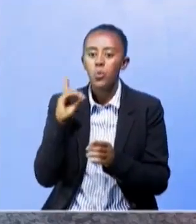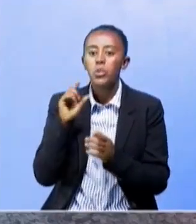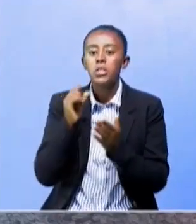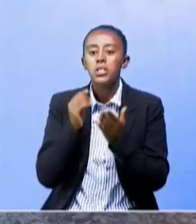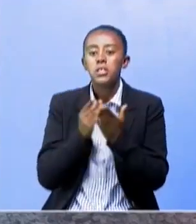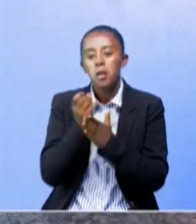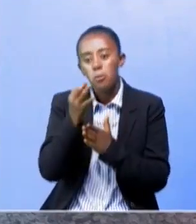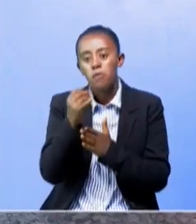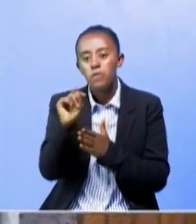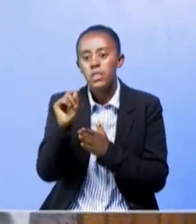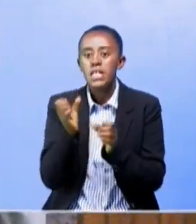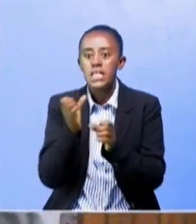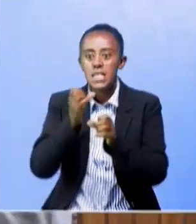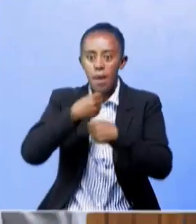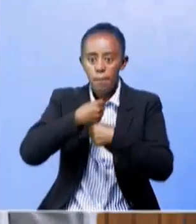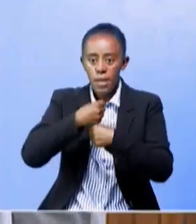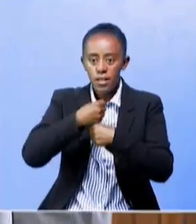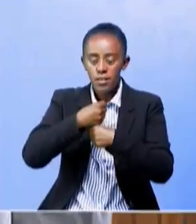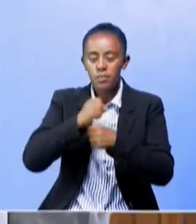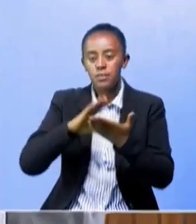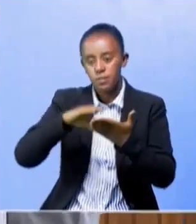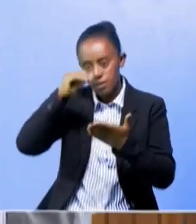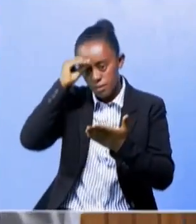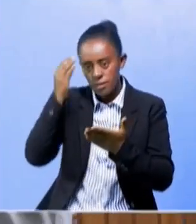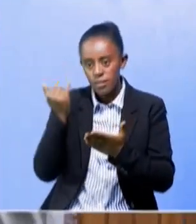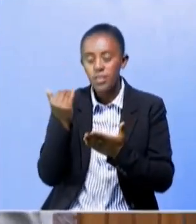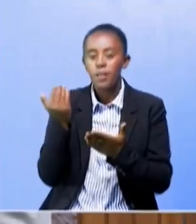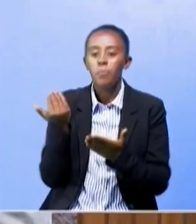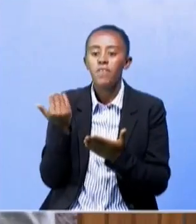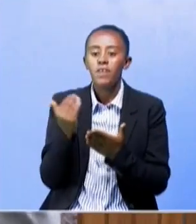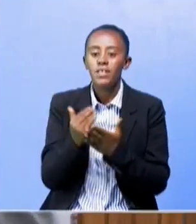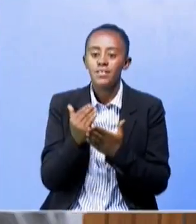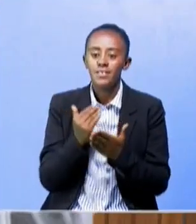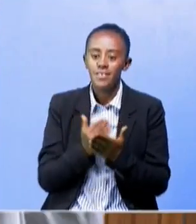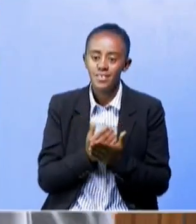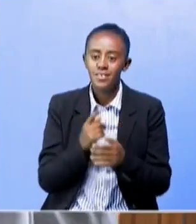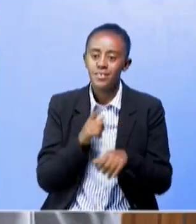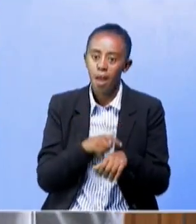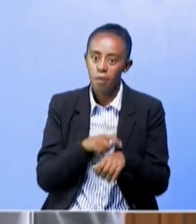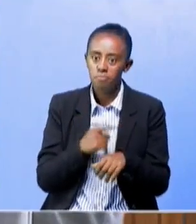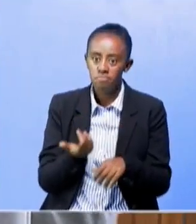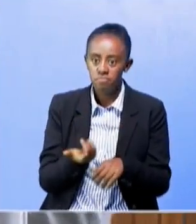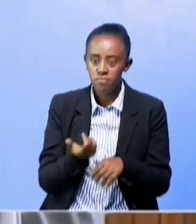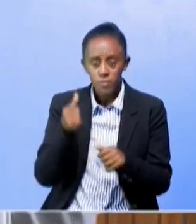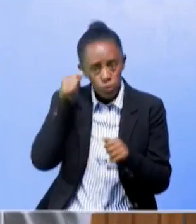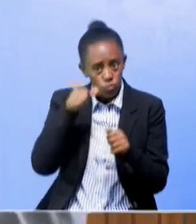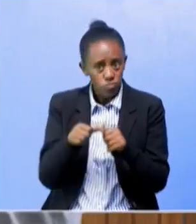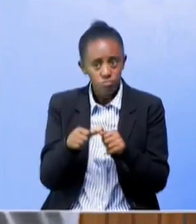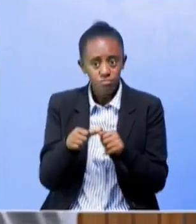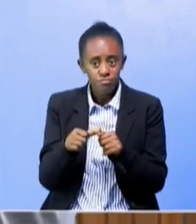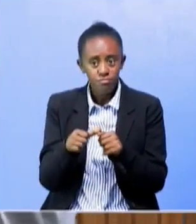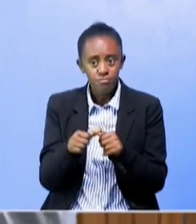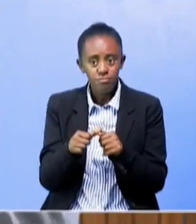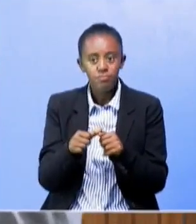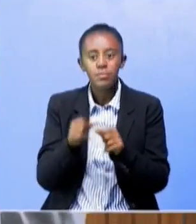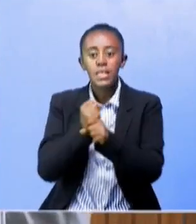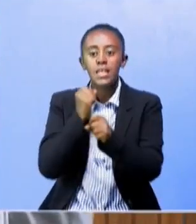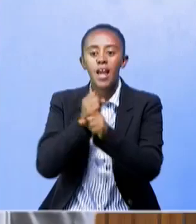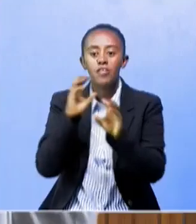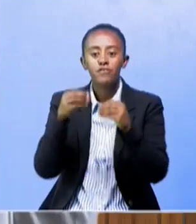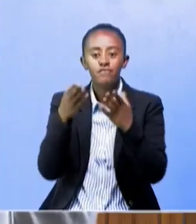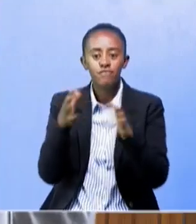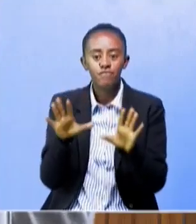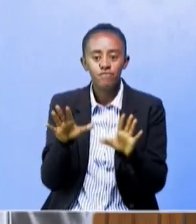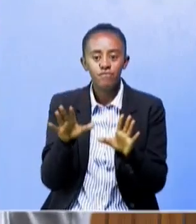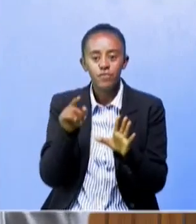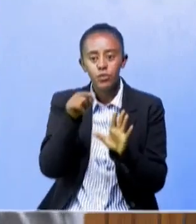of the summary that we have learned so far in the previous time. You remember, students, I gave you a task and